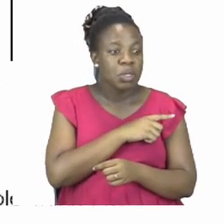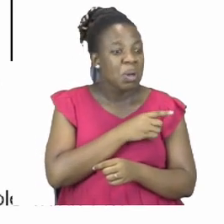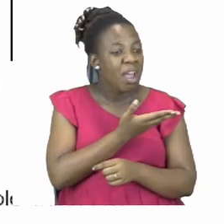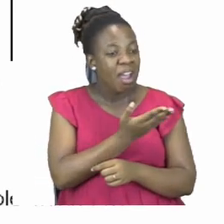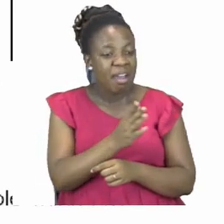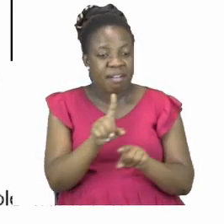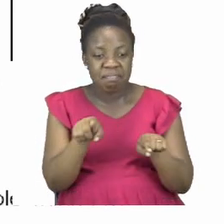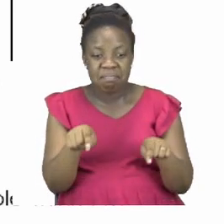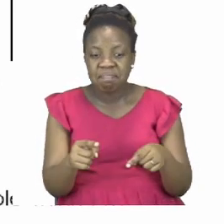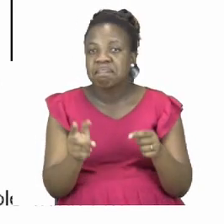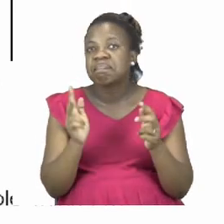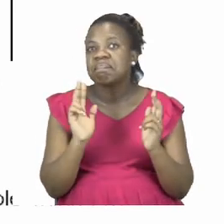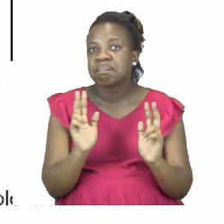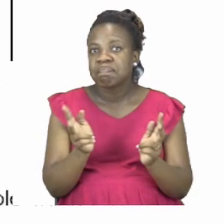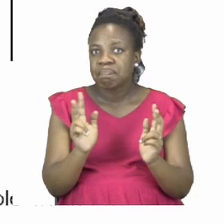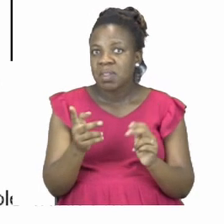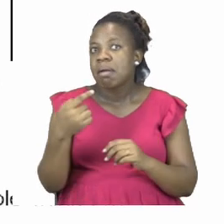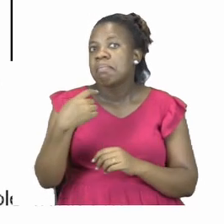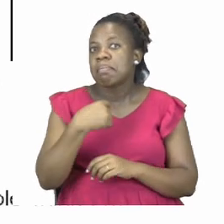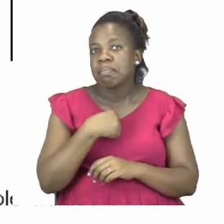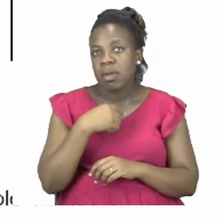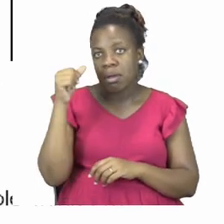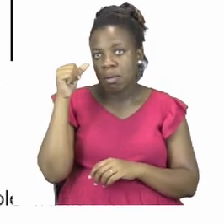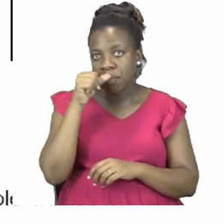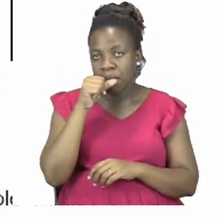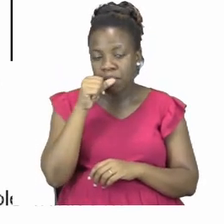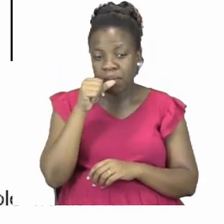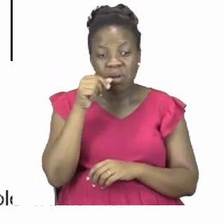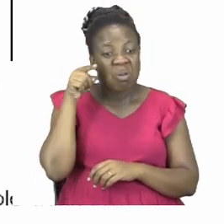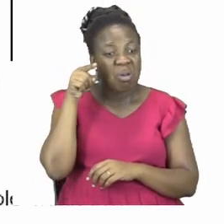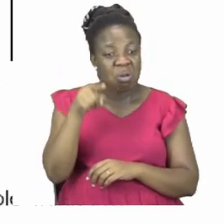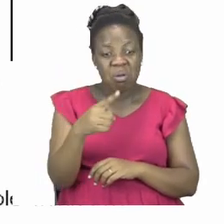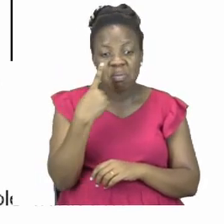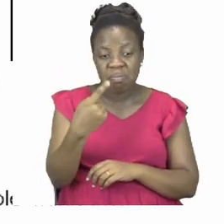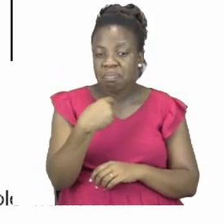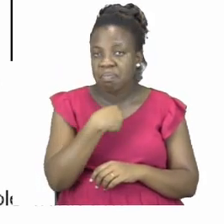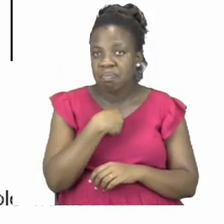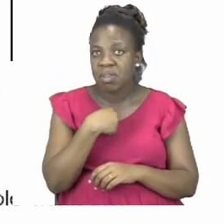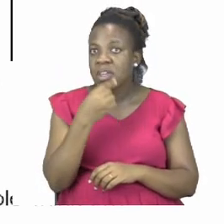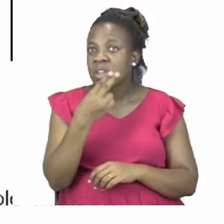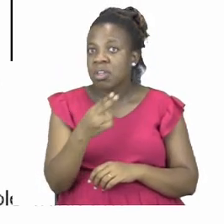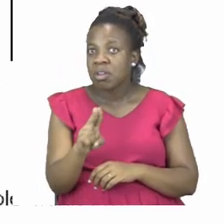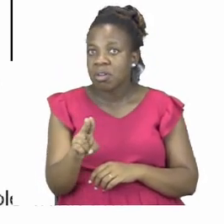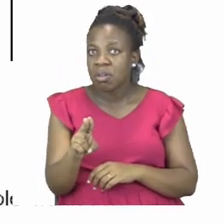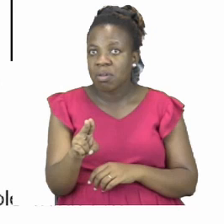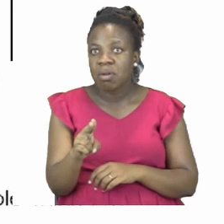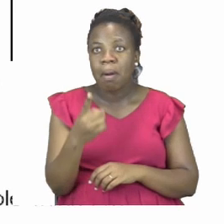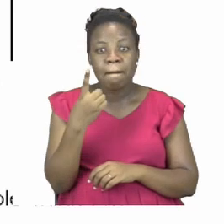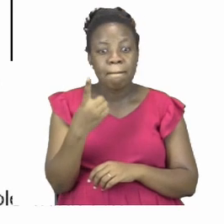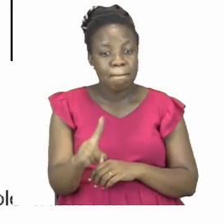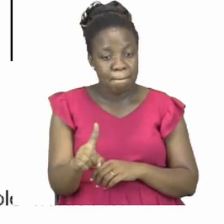normal, I'm a gas. You can't see me, but I'm full of